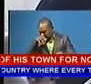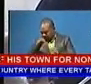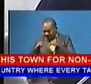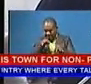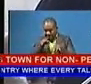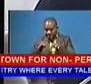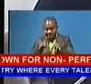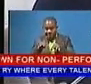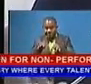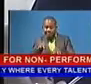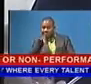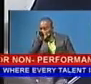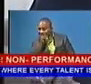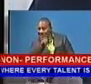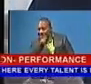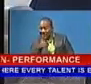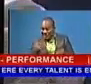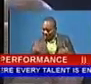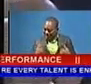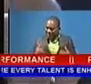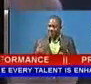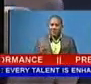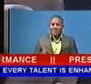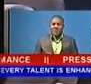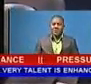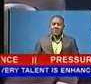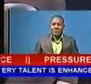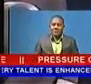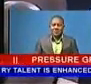explained that he has had to make